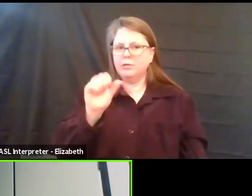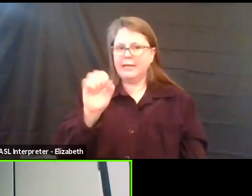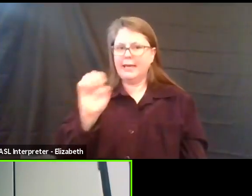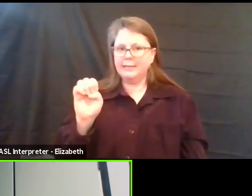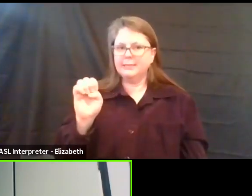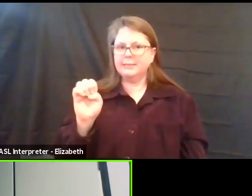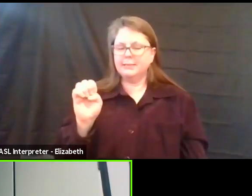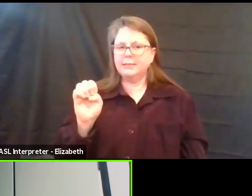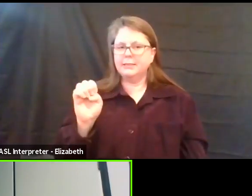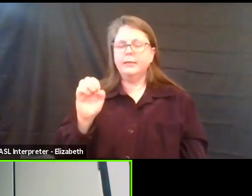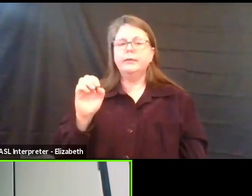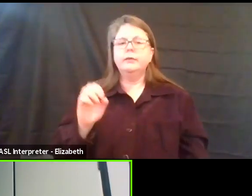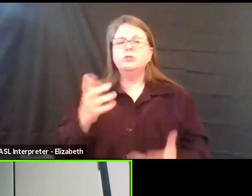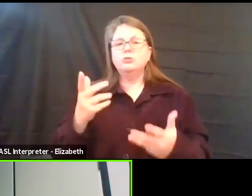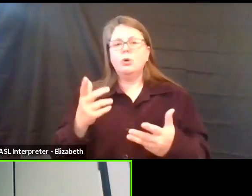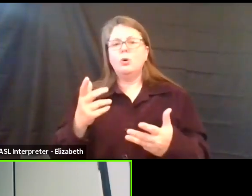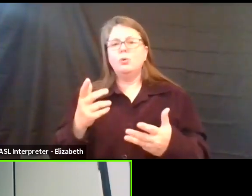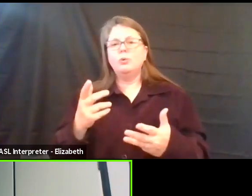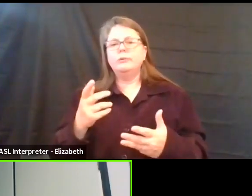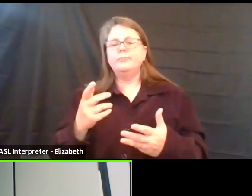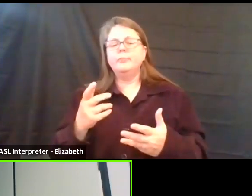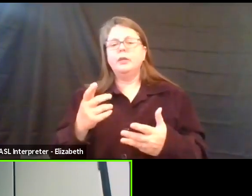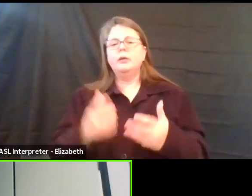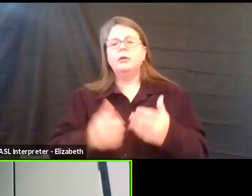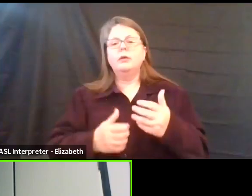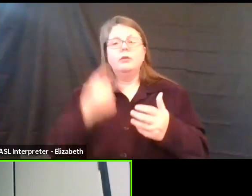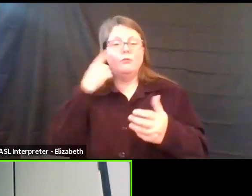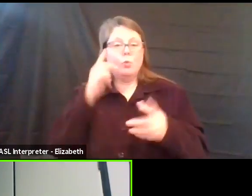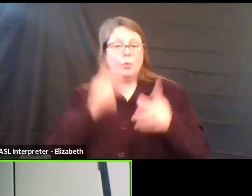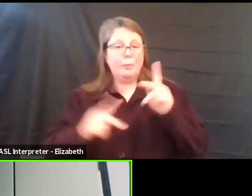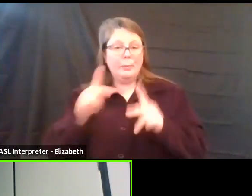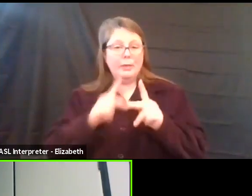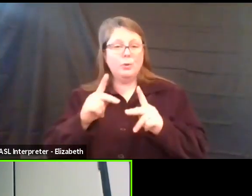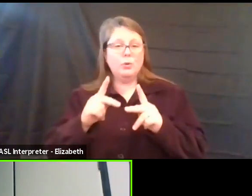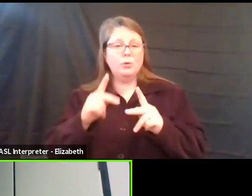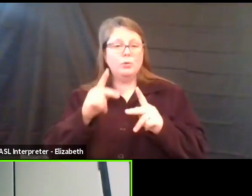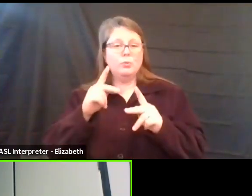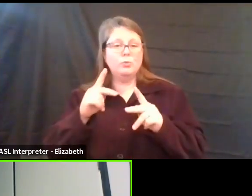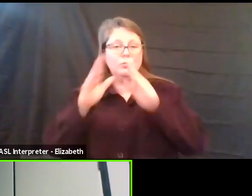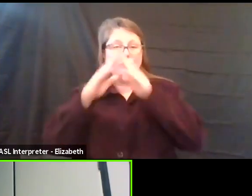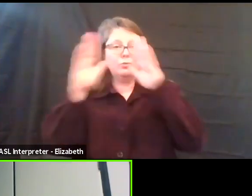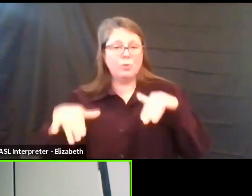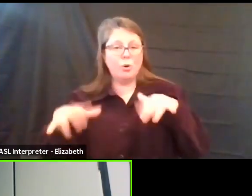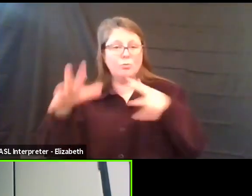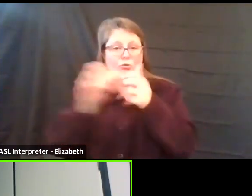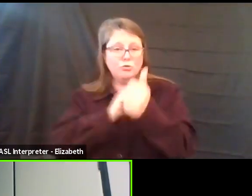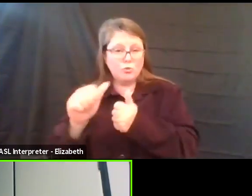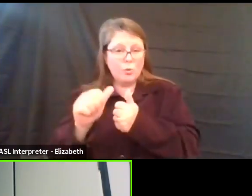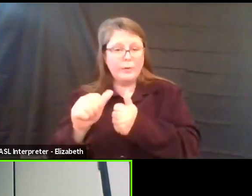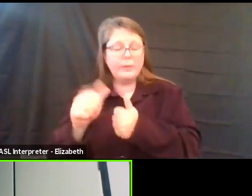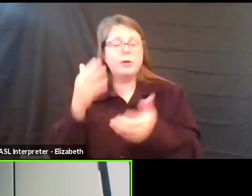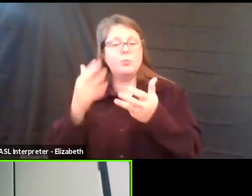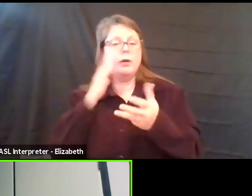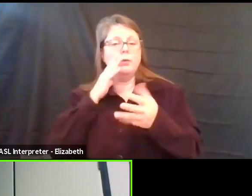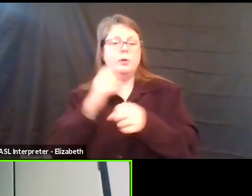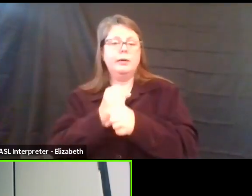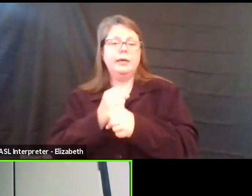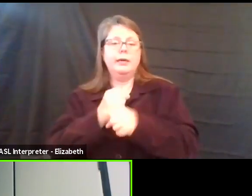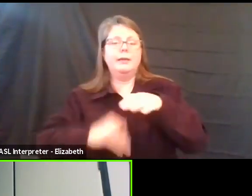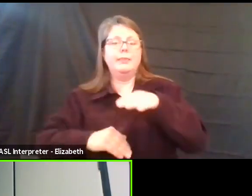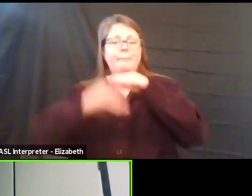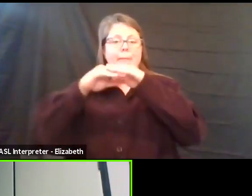are destroyed, they will likely get a max grant for housing assistance, which would